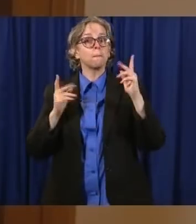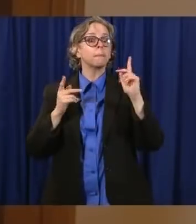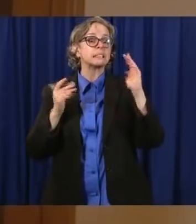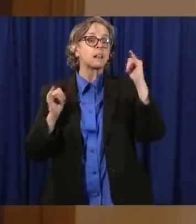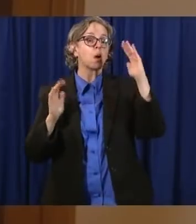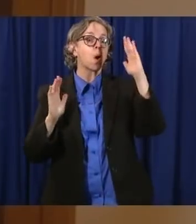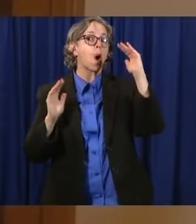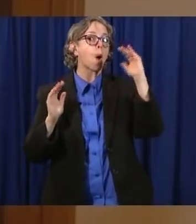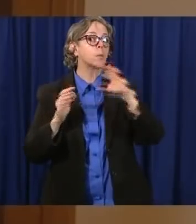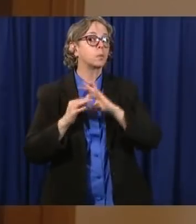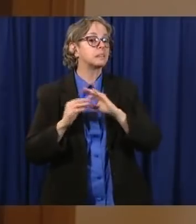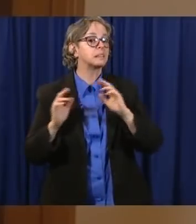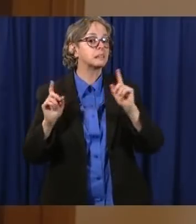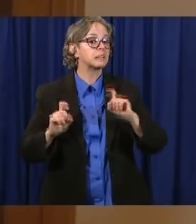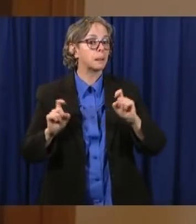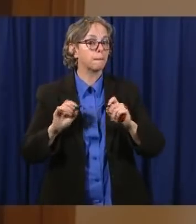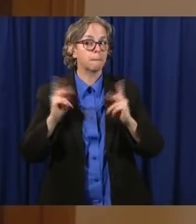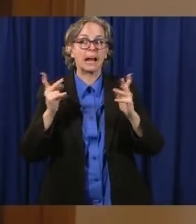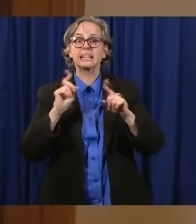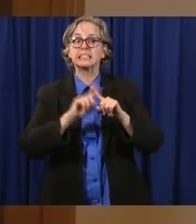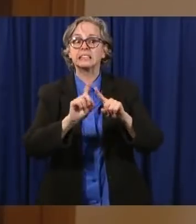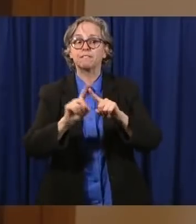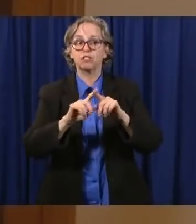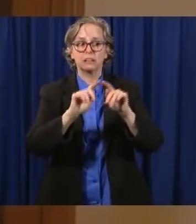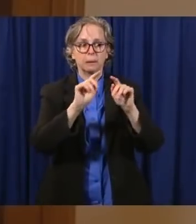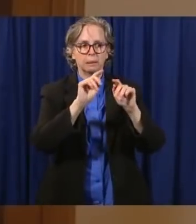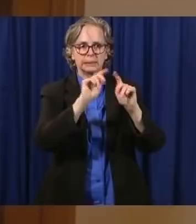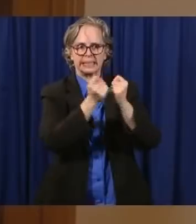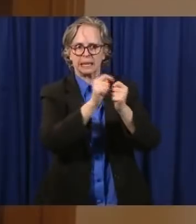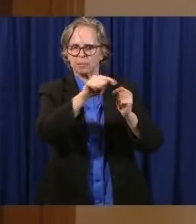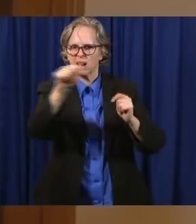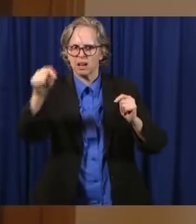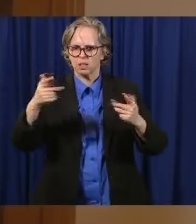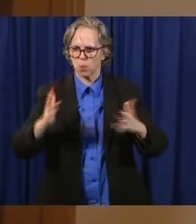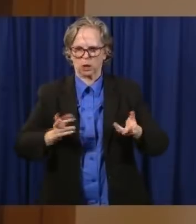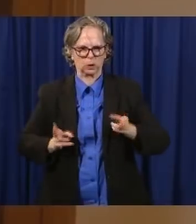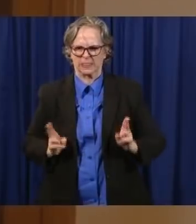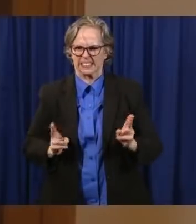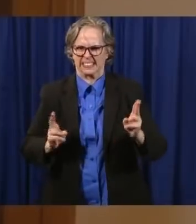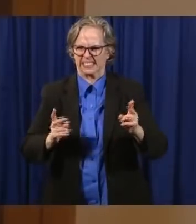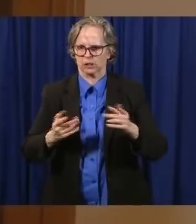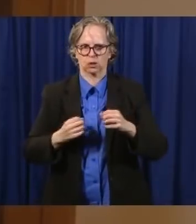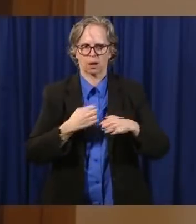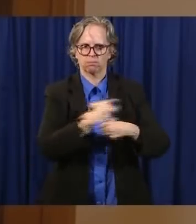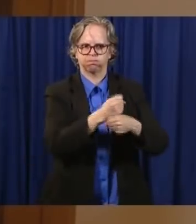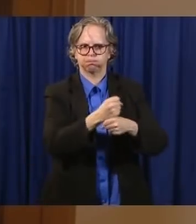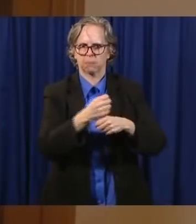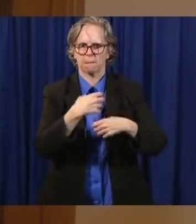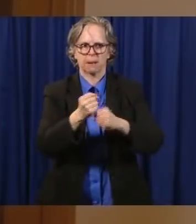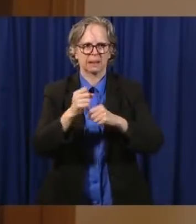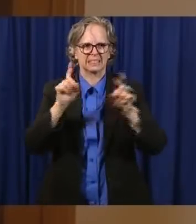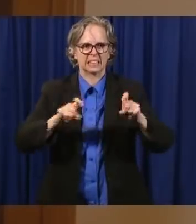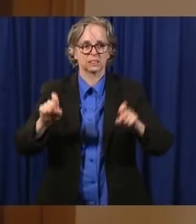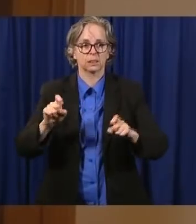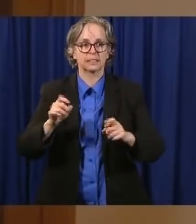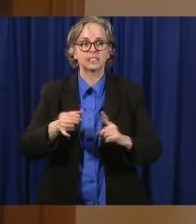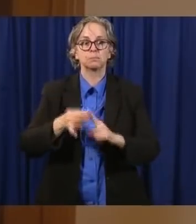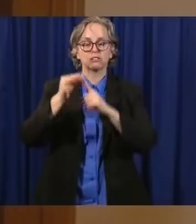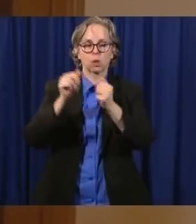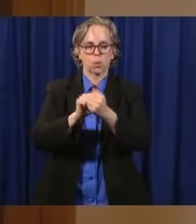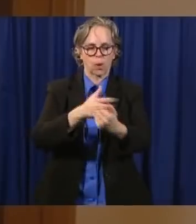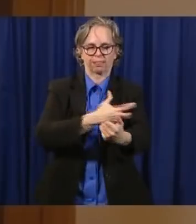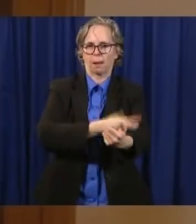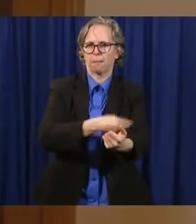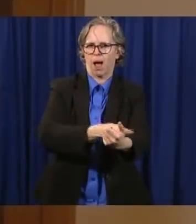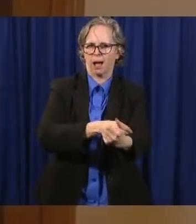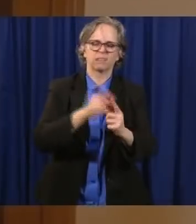of folks working to expedite testing in the state, and particularly serologic testing. So hope on the horizon.